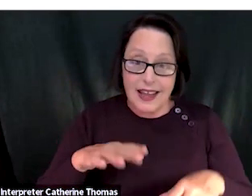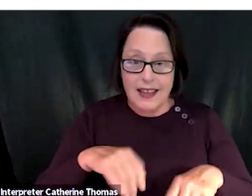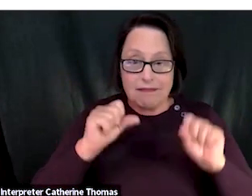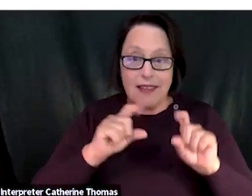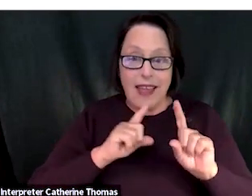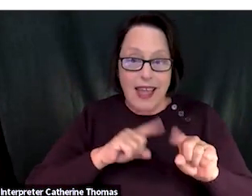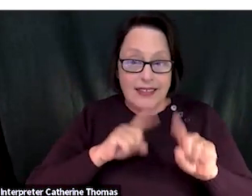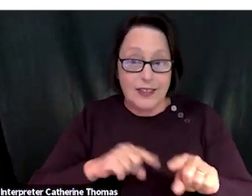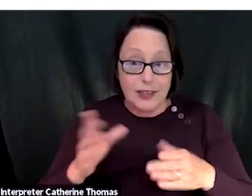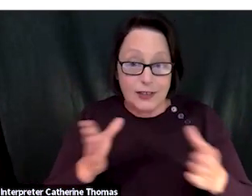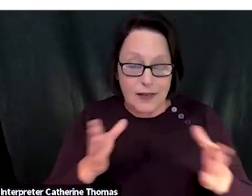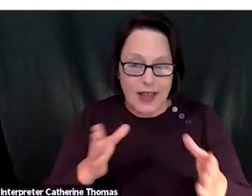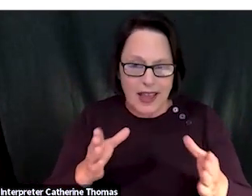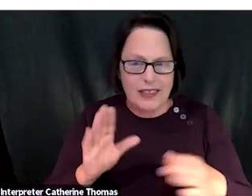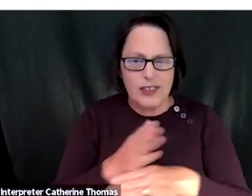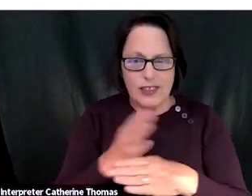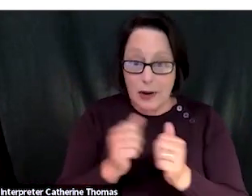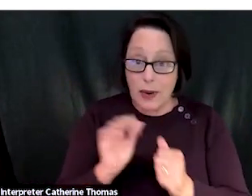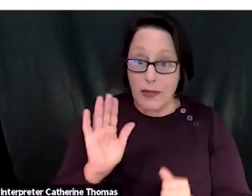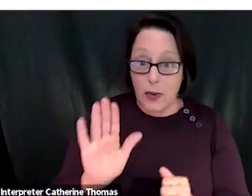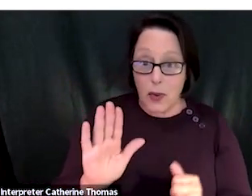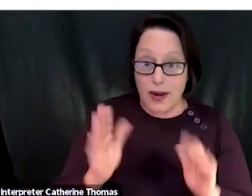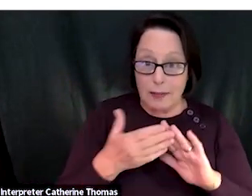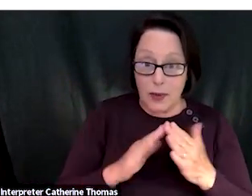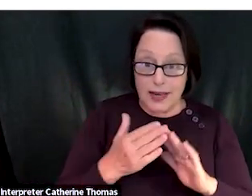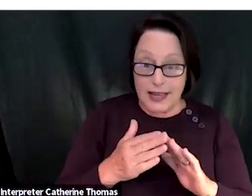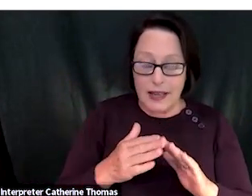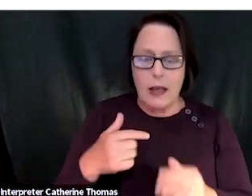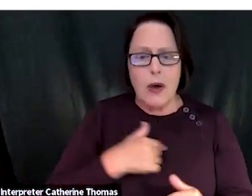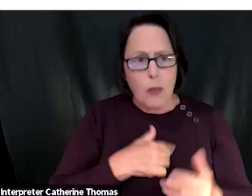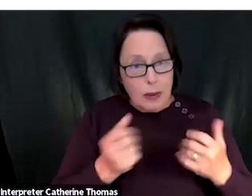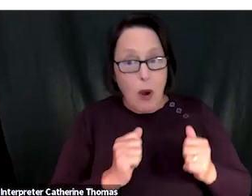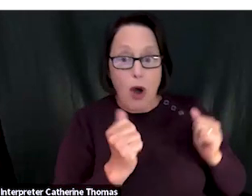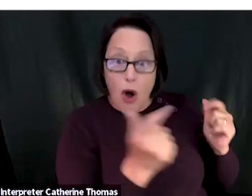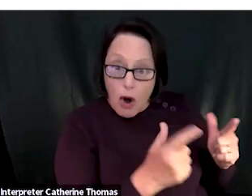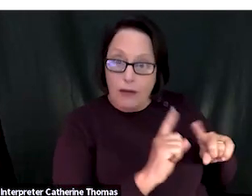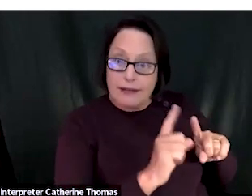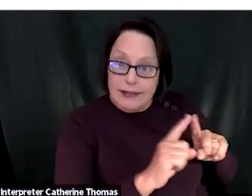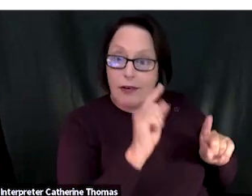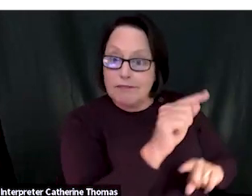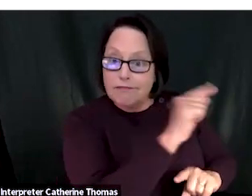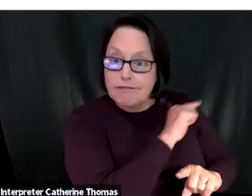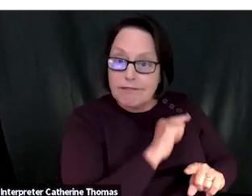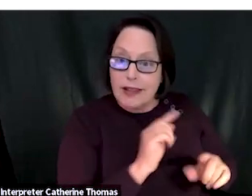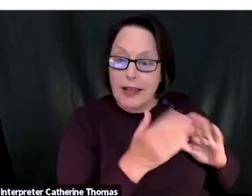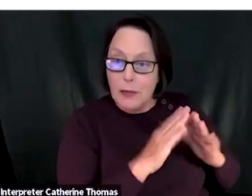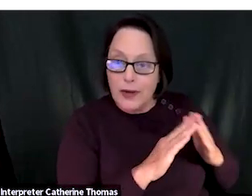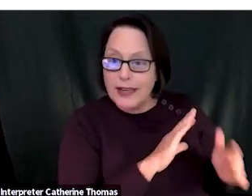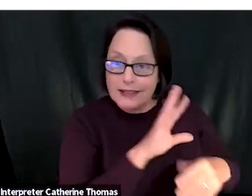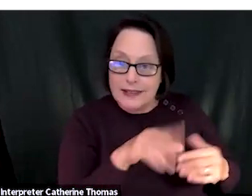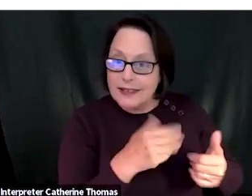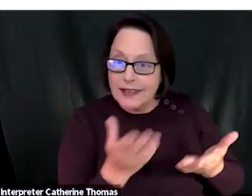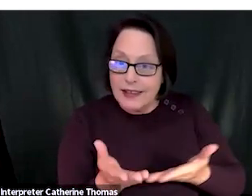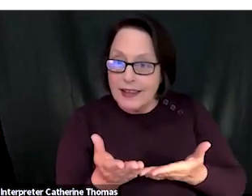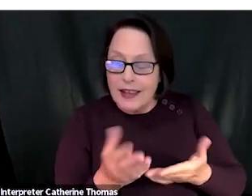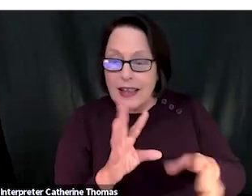survey with your community. We want all communities represented. You'll see there is the QR code for